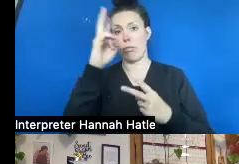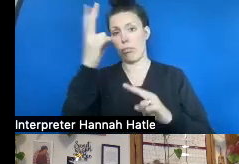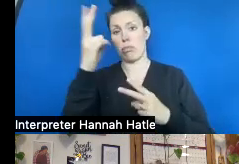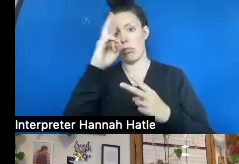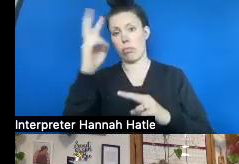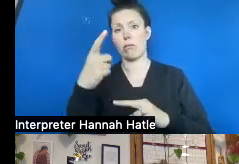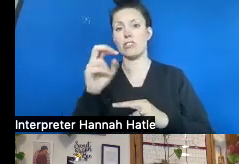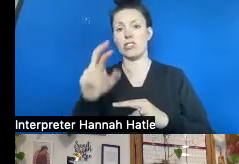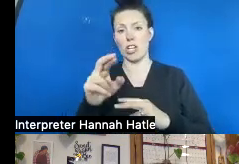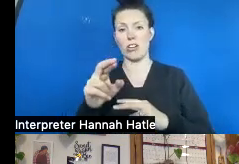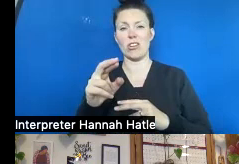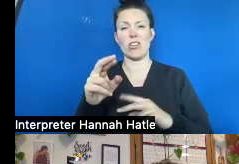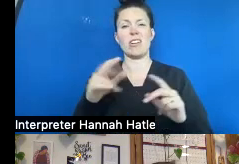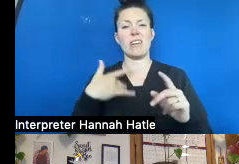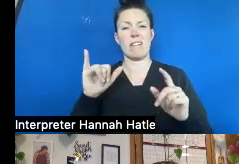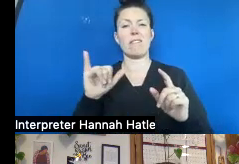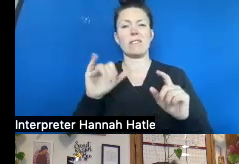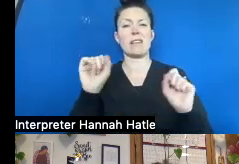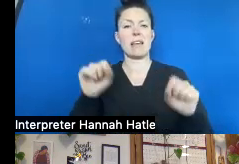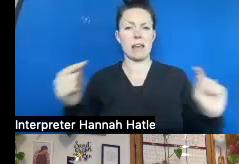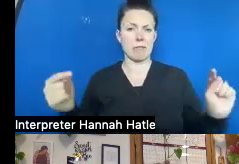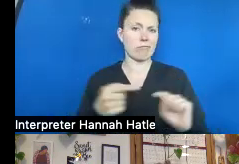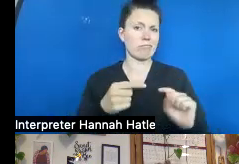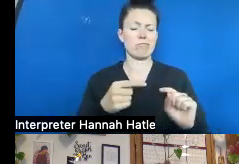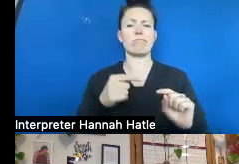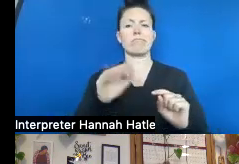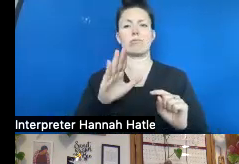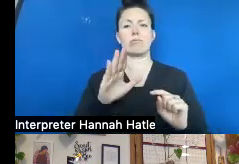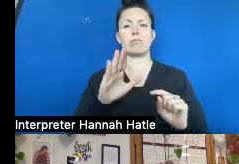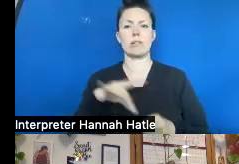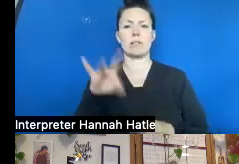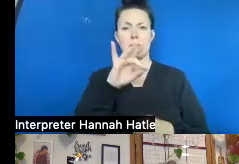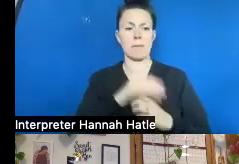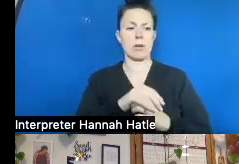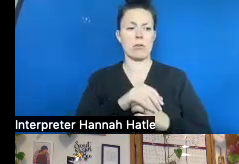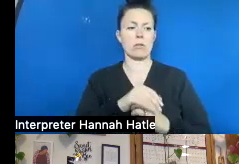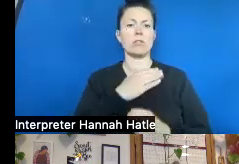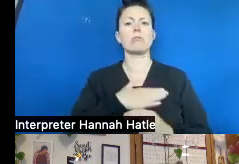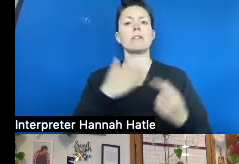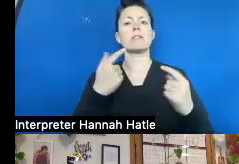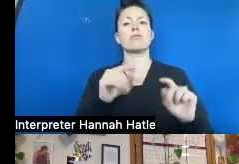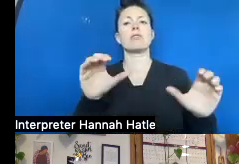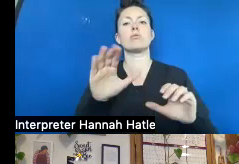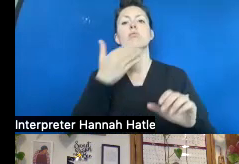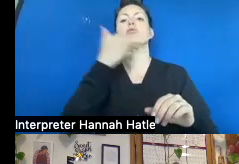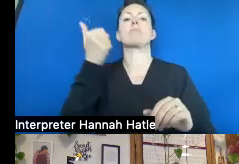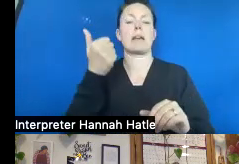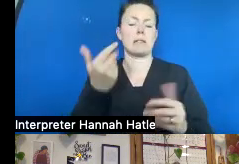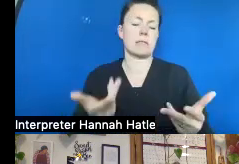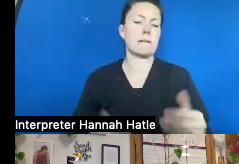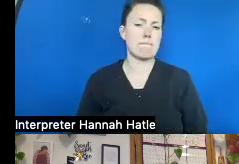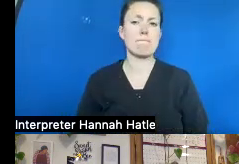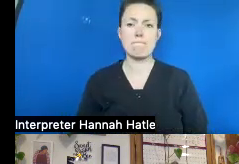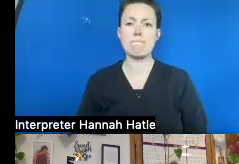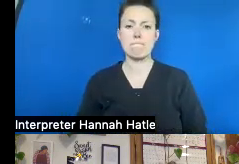spirit to be misidentified, right? So let's just do our best. All we can do is do our best.